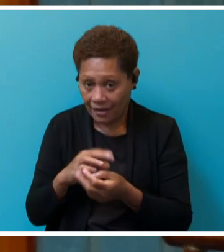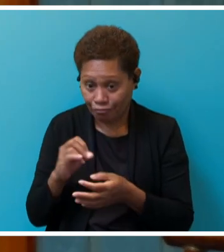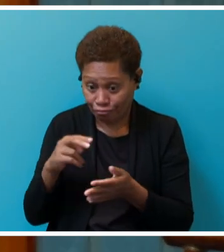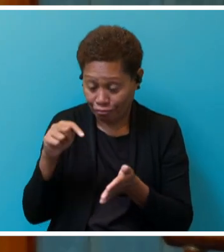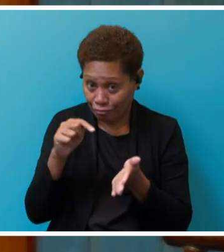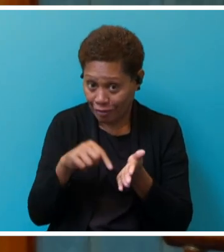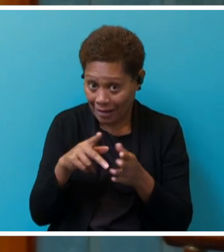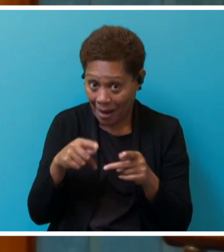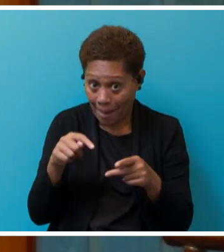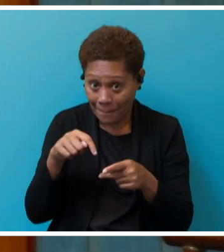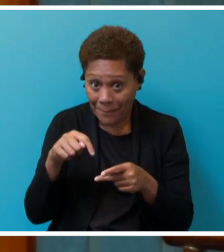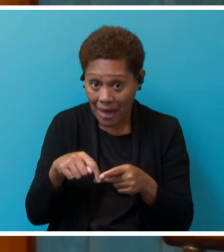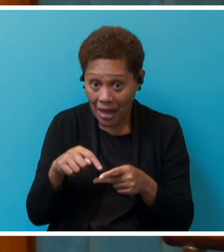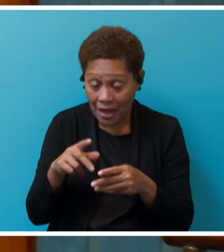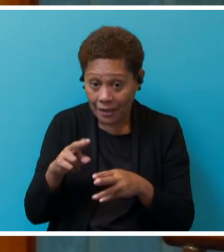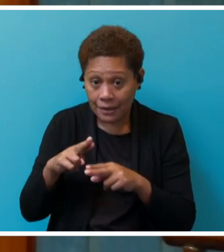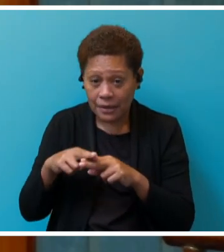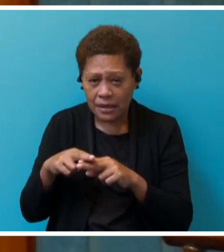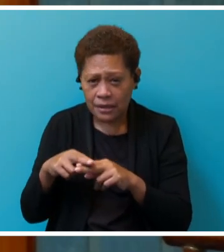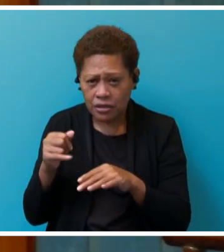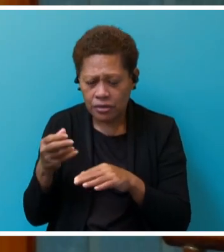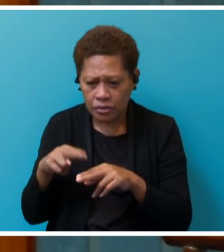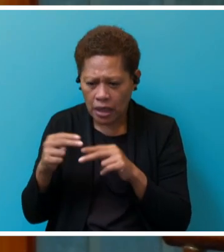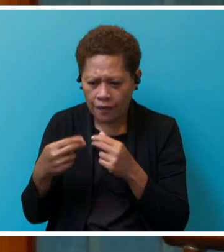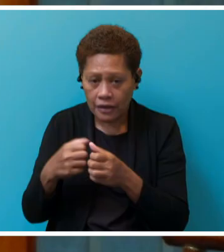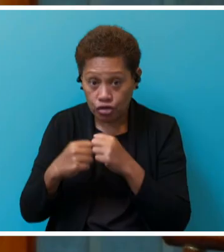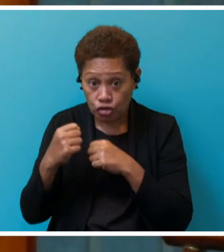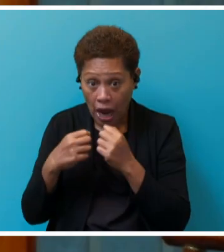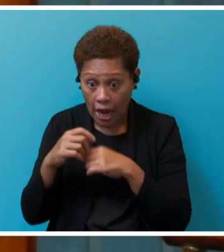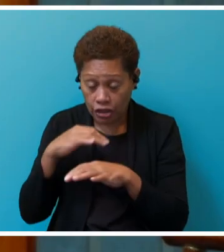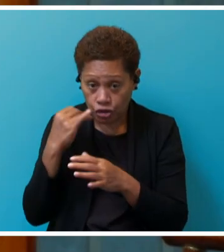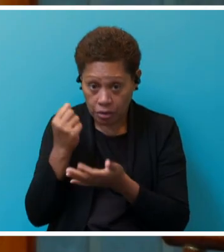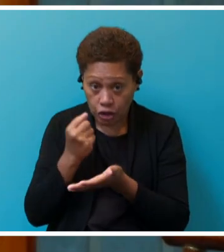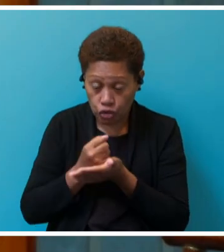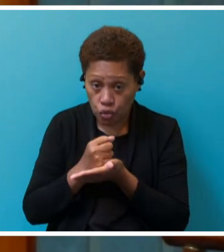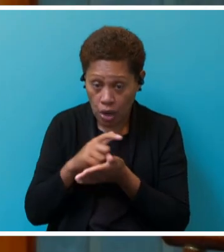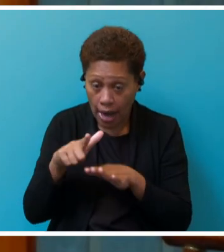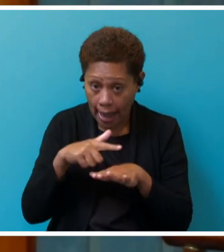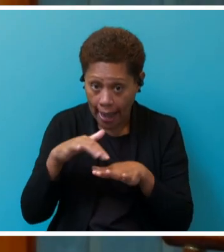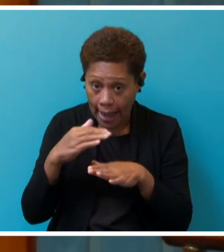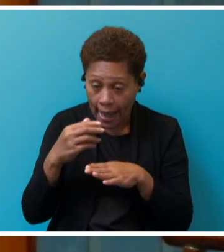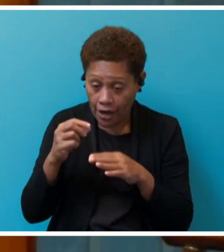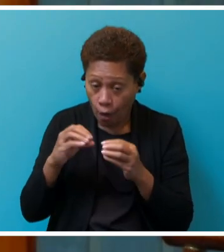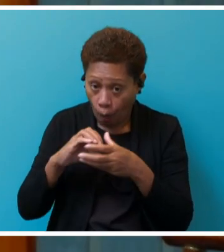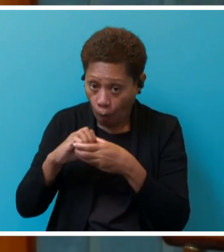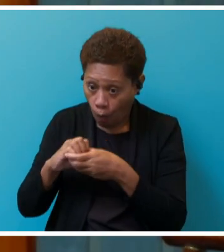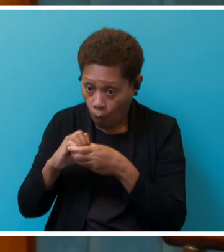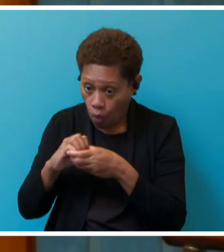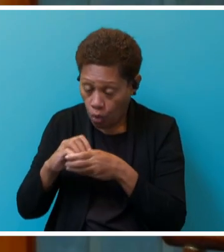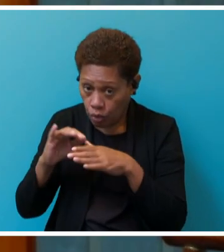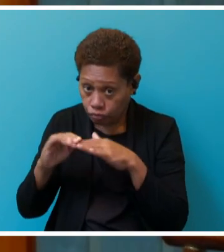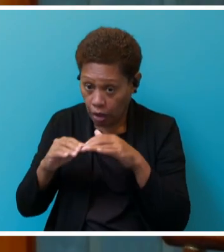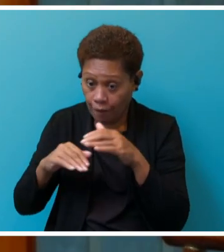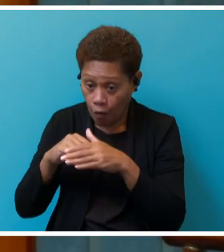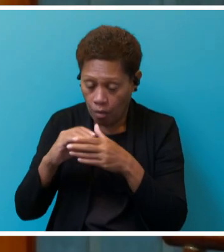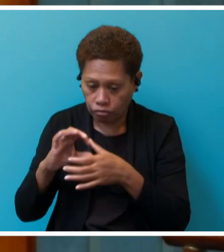a nucleus plasma model, a structure that ensures landowners and local communities remain full partners in